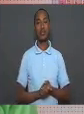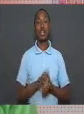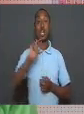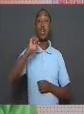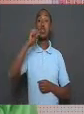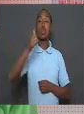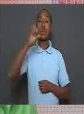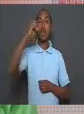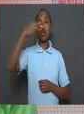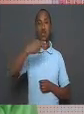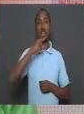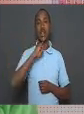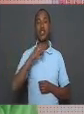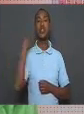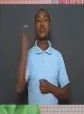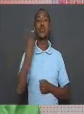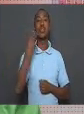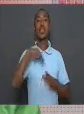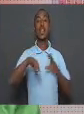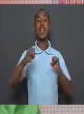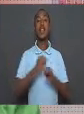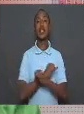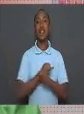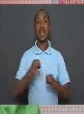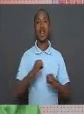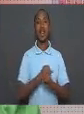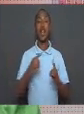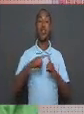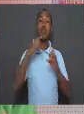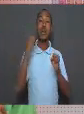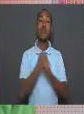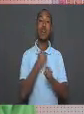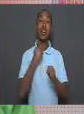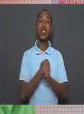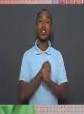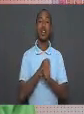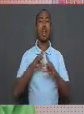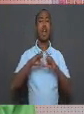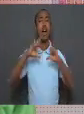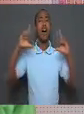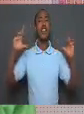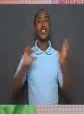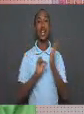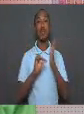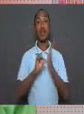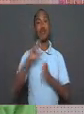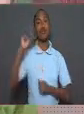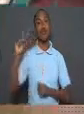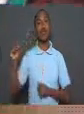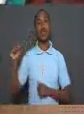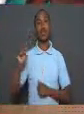Sodium hydroxide is used industrially to manufacture a large number of